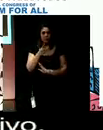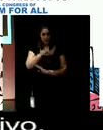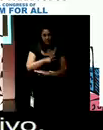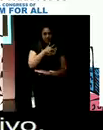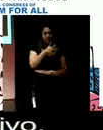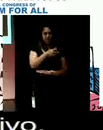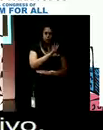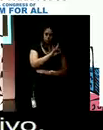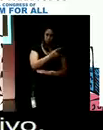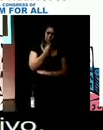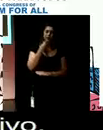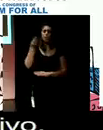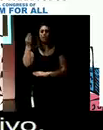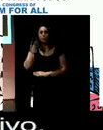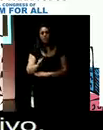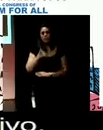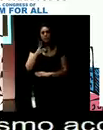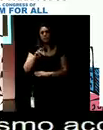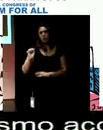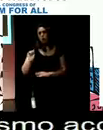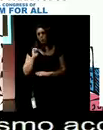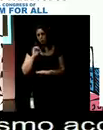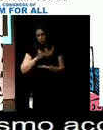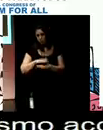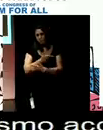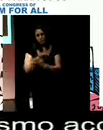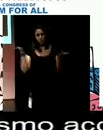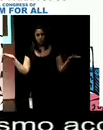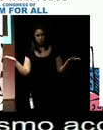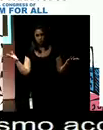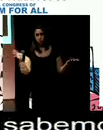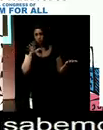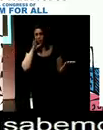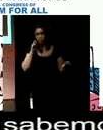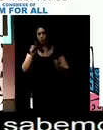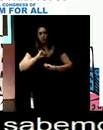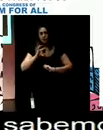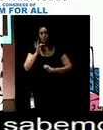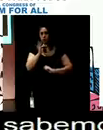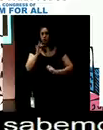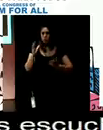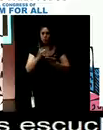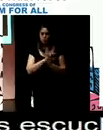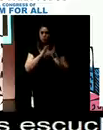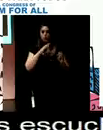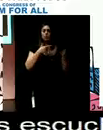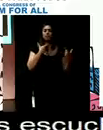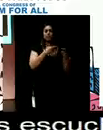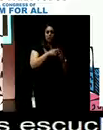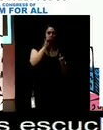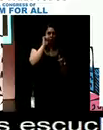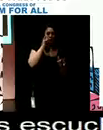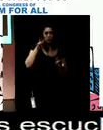Accessible tourism is not only a right, but is also an opportunity for everybody, because it benefits all the tourist sector and